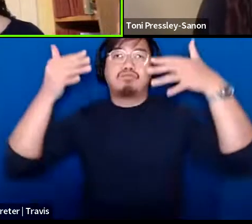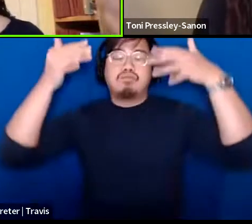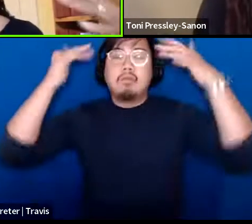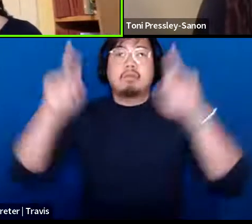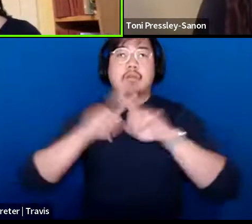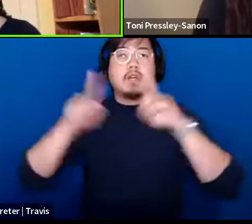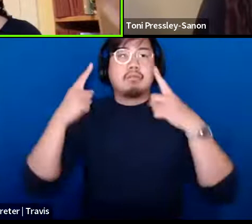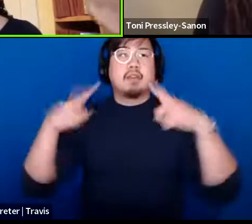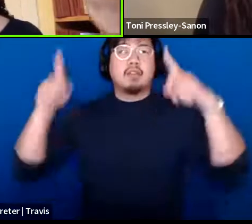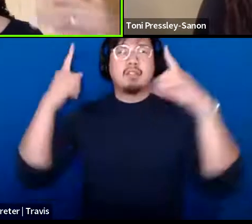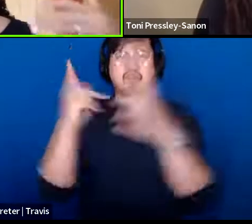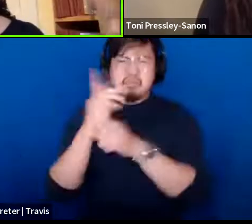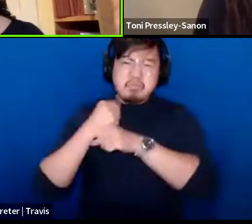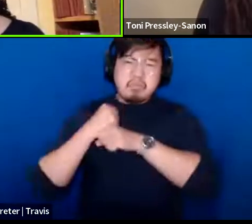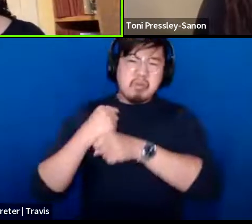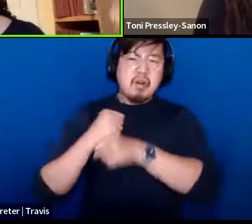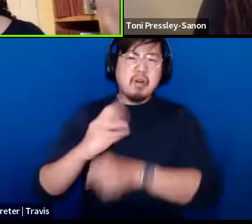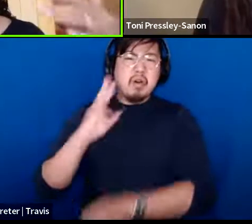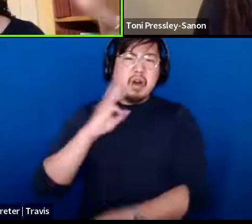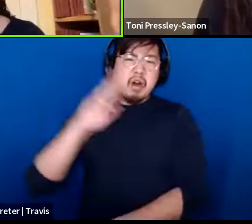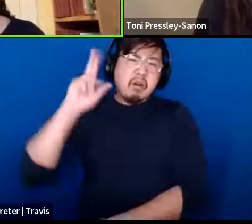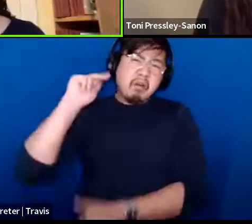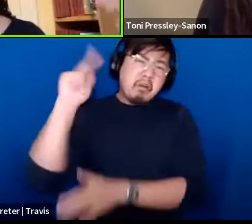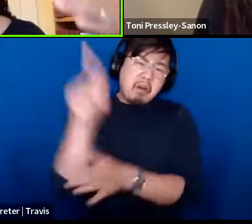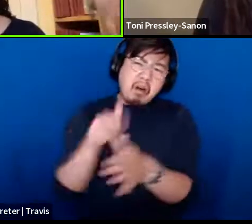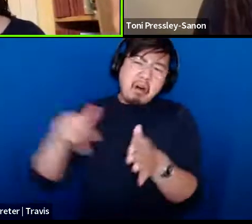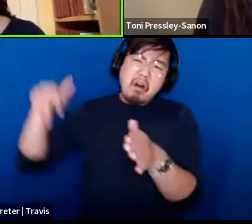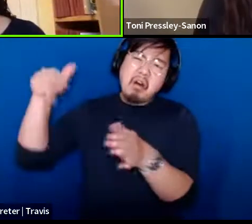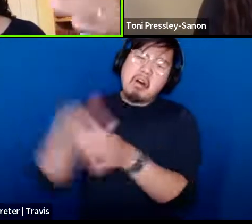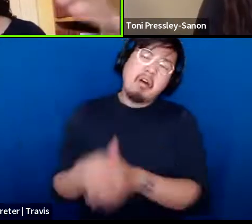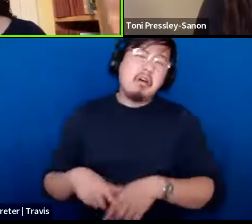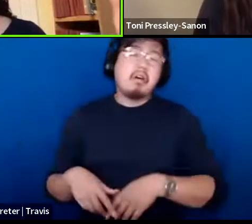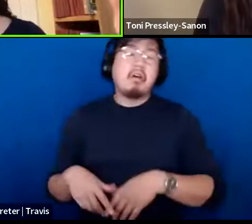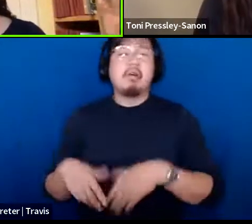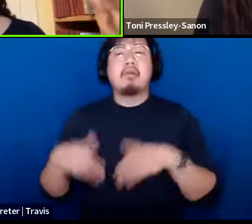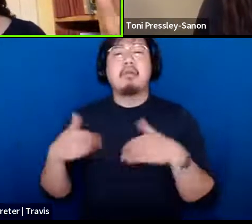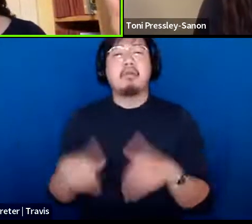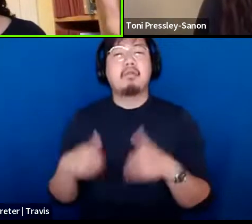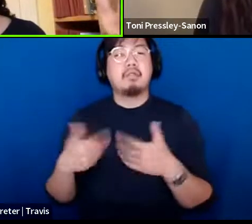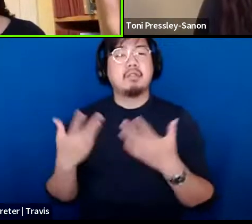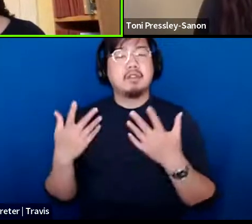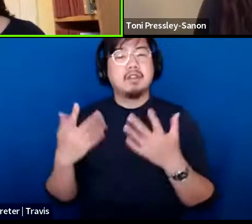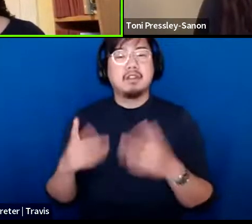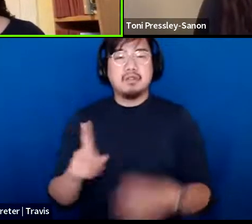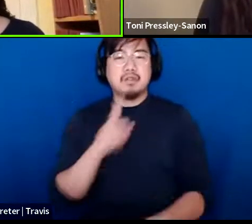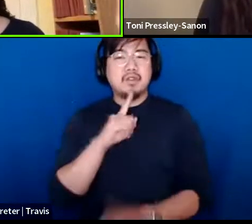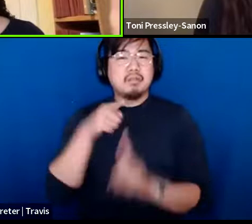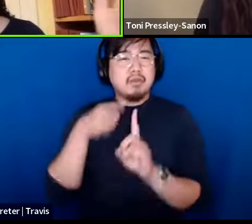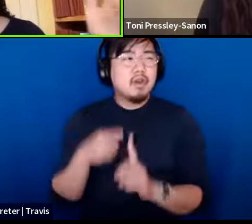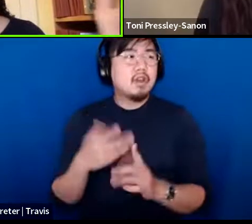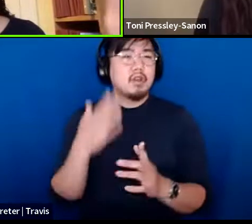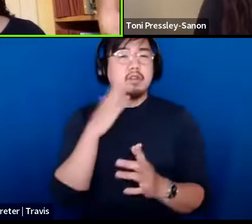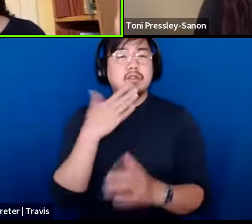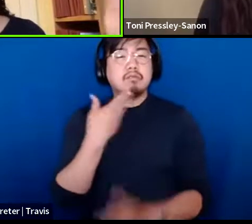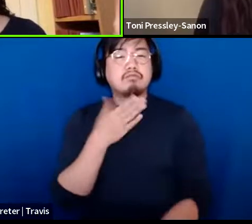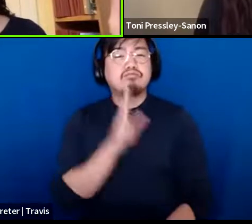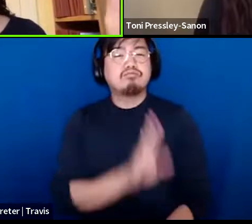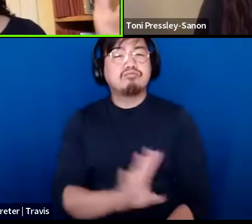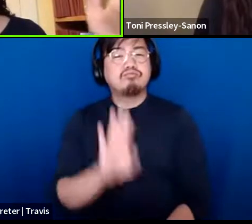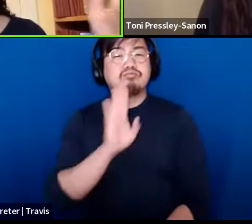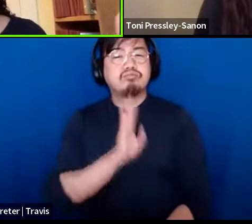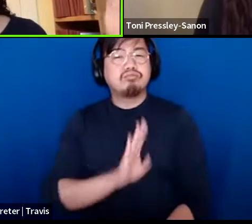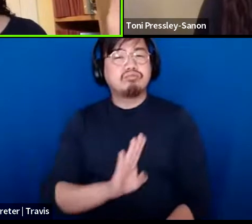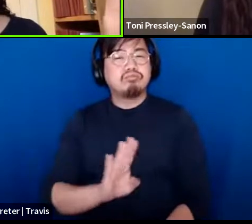of, you know, just being blown over and over and over, and then slowly being able to